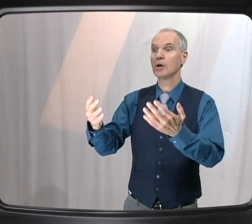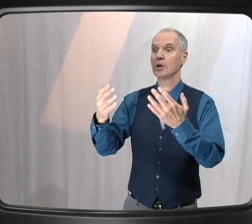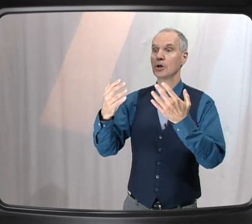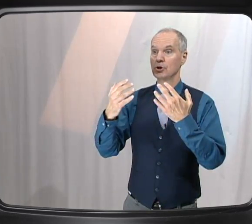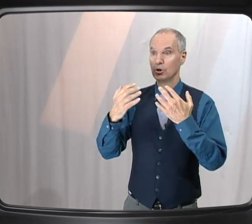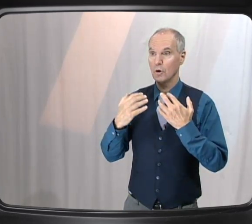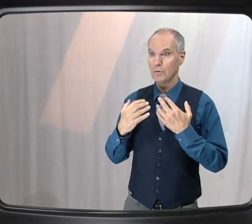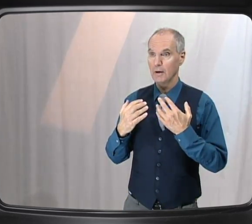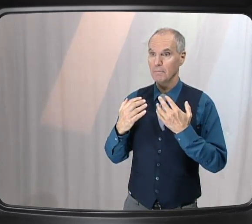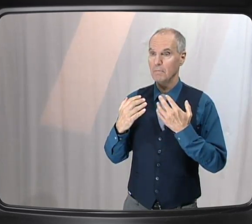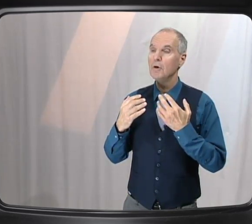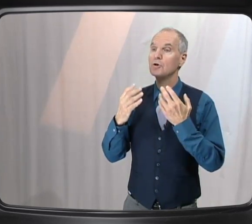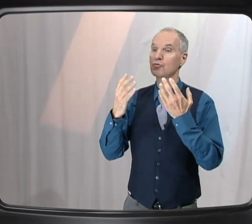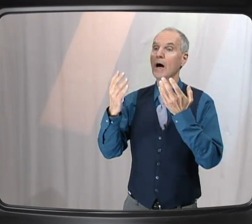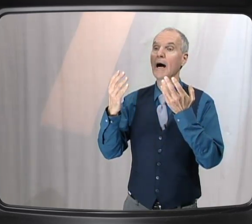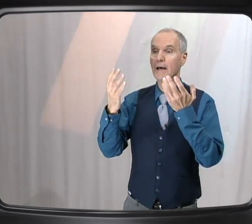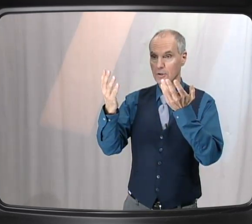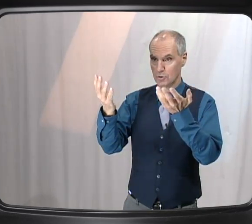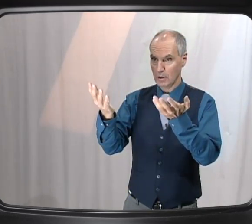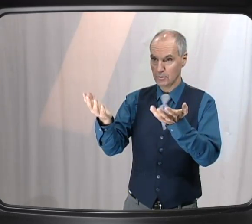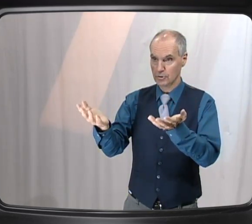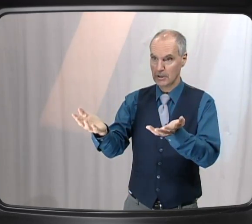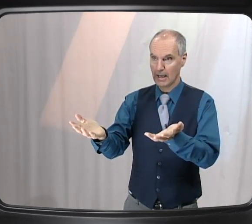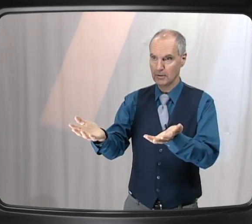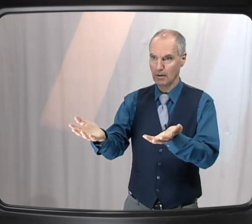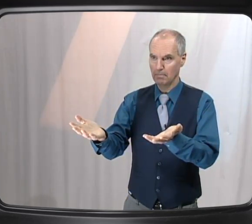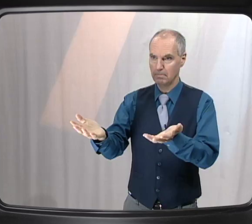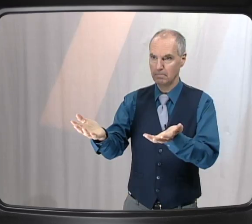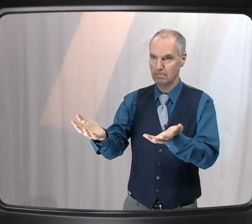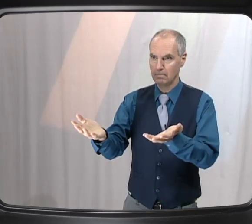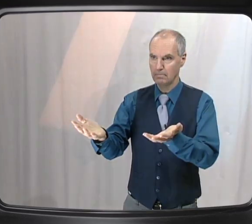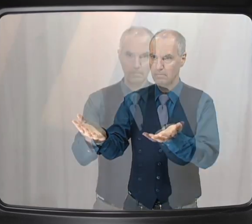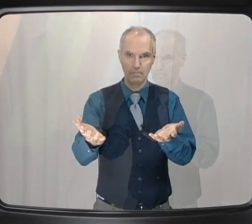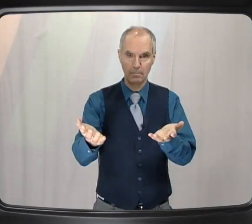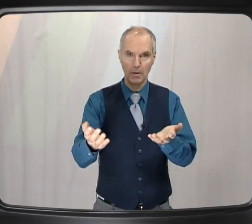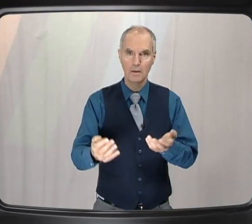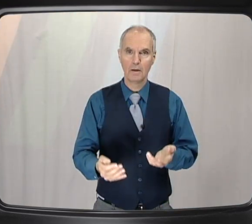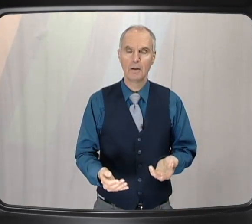chance. Get to know them. Try to understand them."